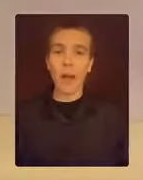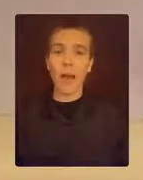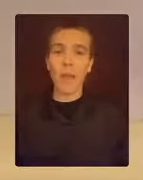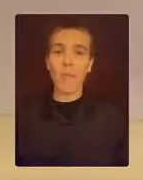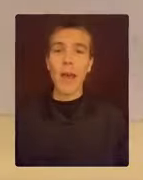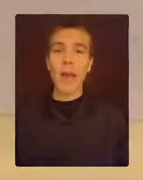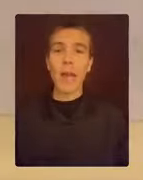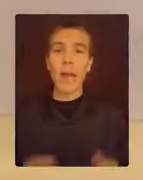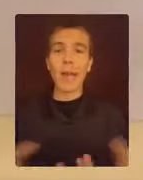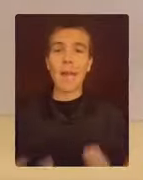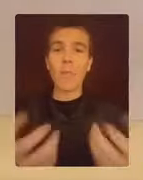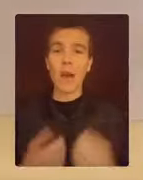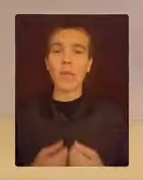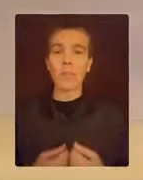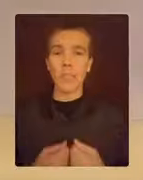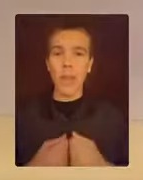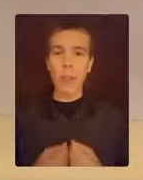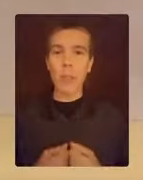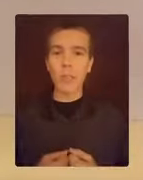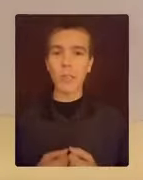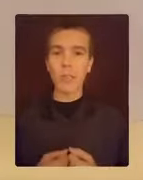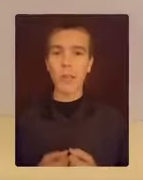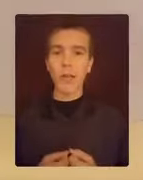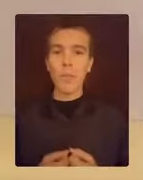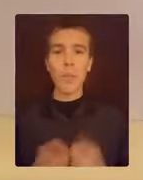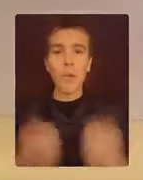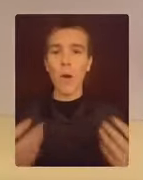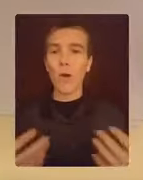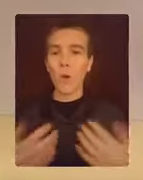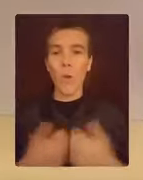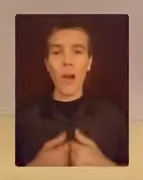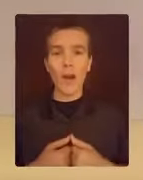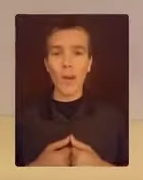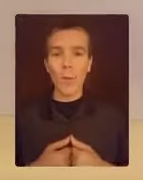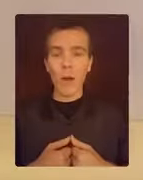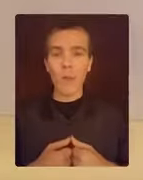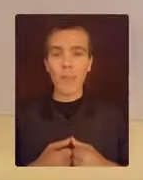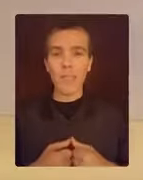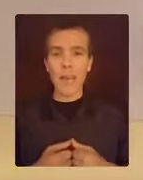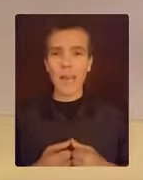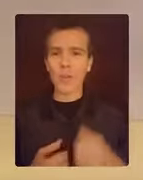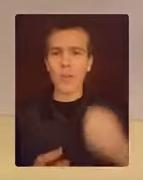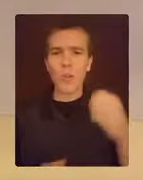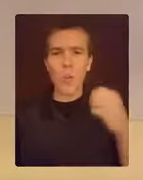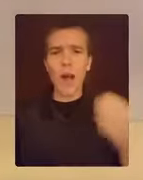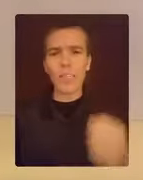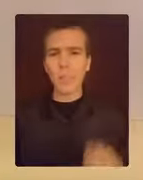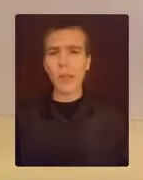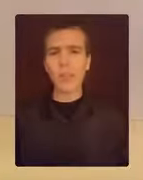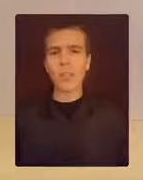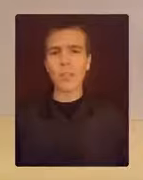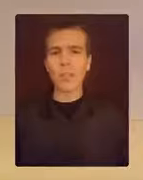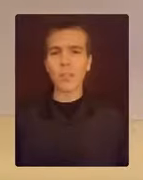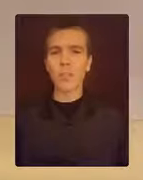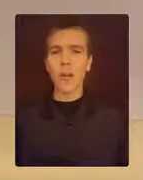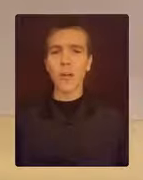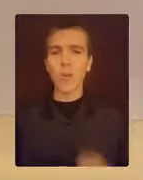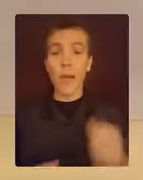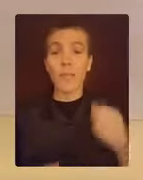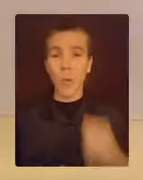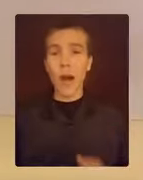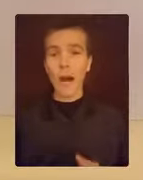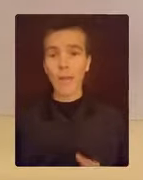about life and embrace that wisdom. People wonder what they say, you're wise beyond your years.